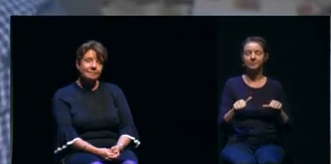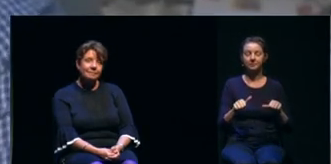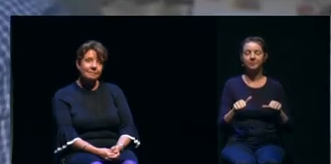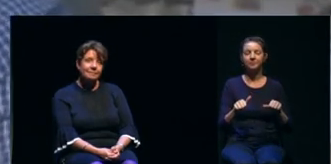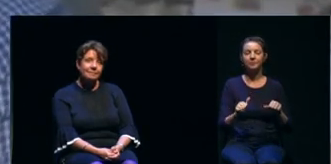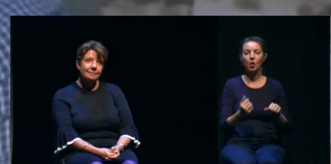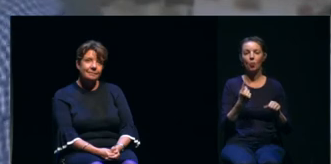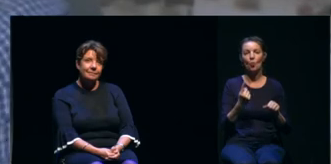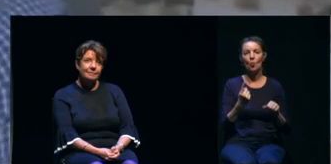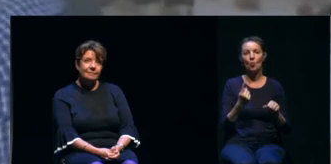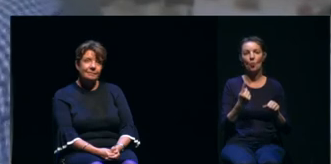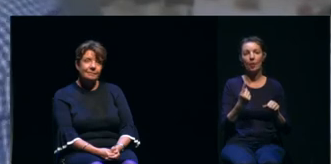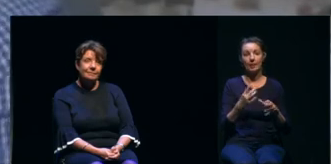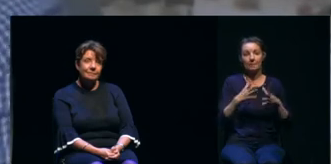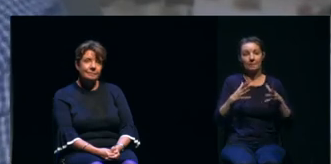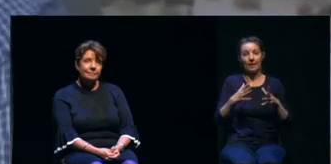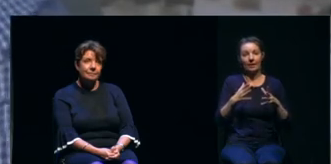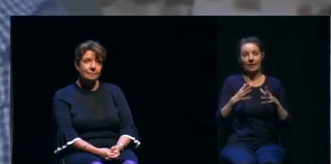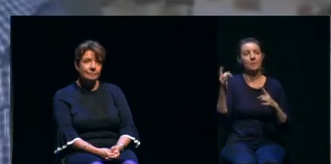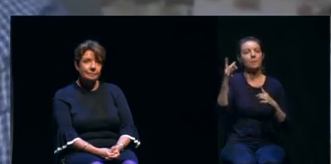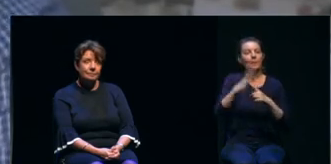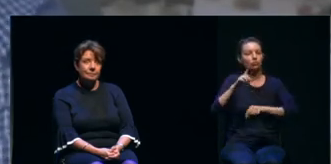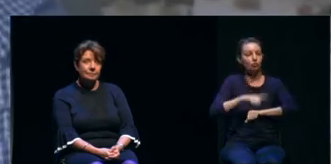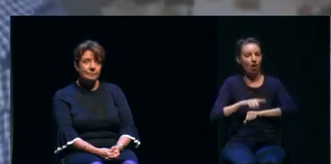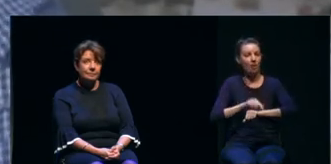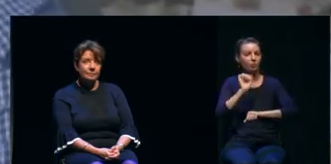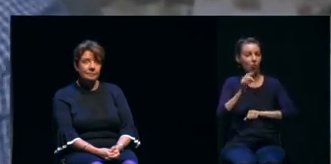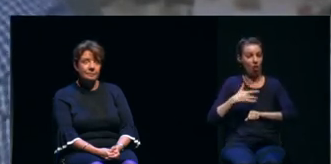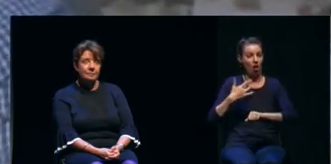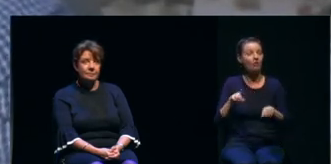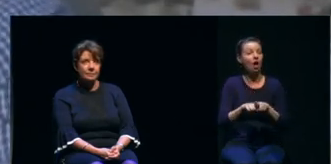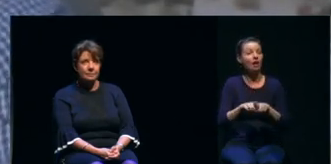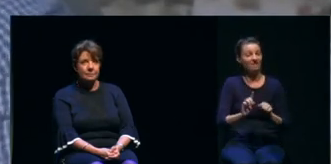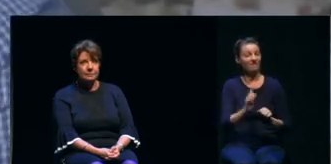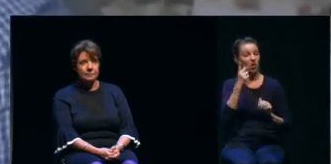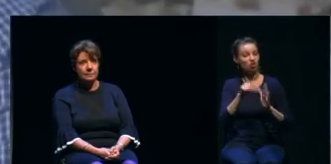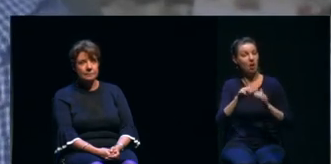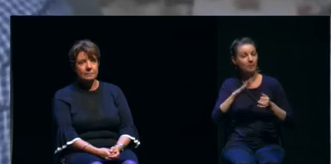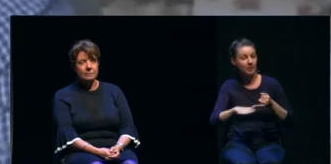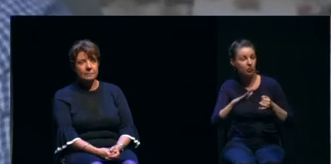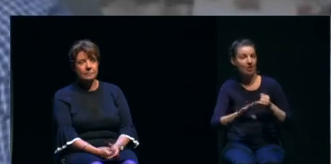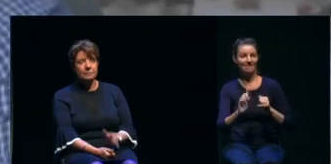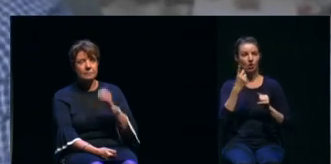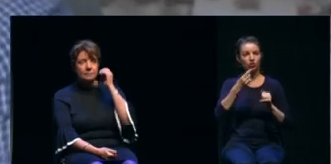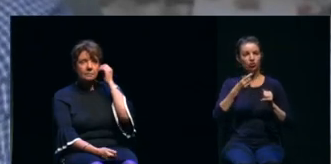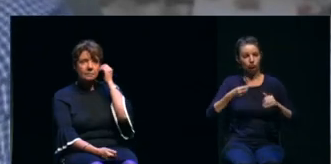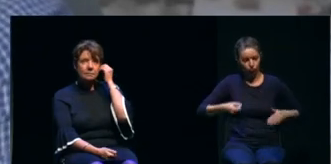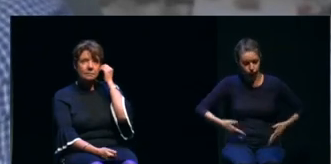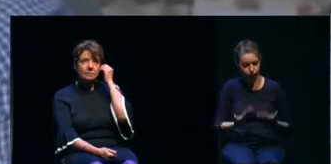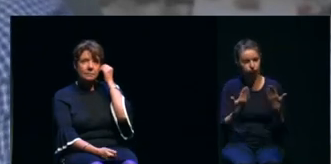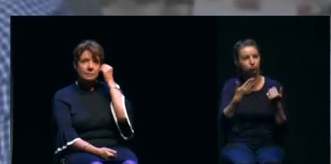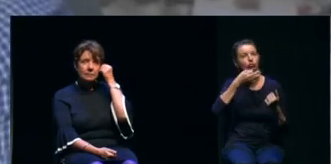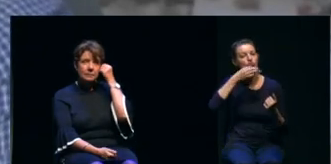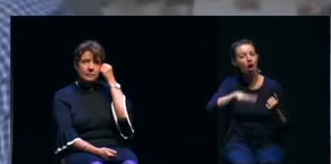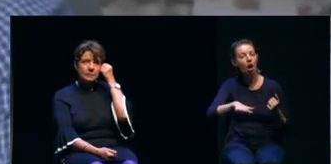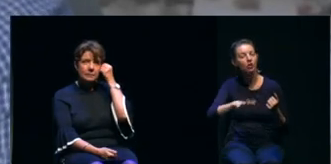the big moments in your life, along with, you know, the first period that you have and, you know, your first child or whatever, is the day that you realise you